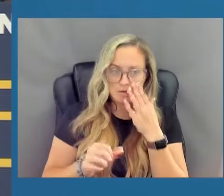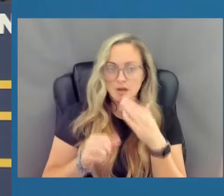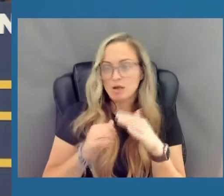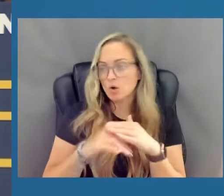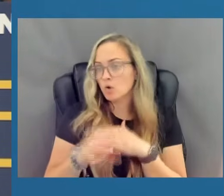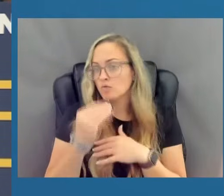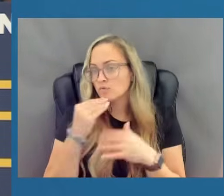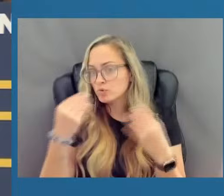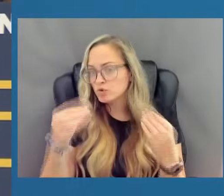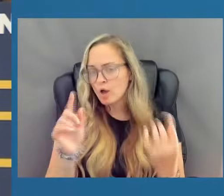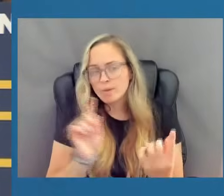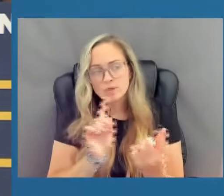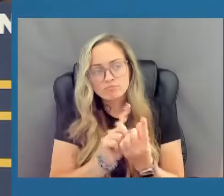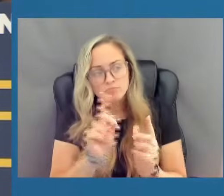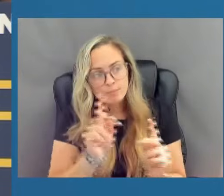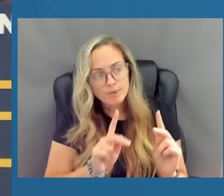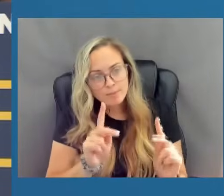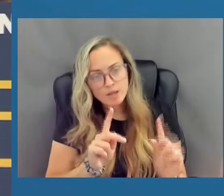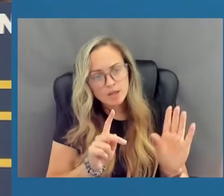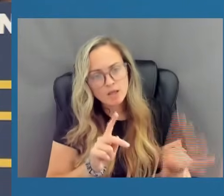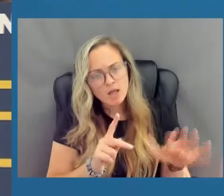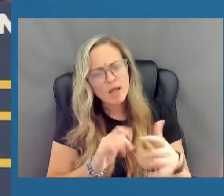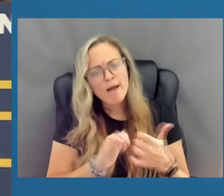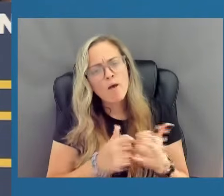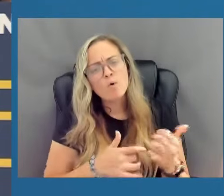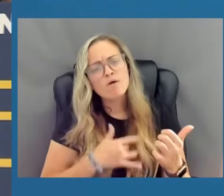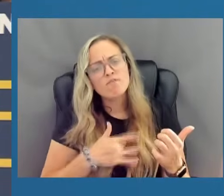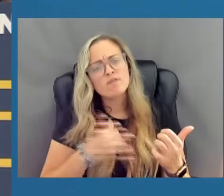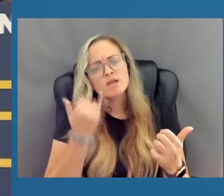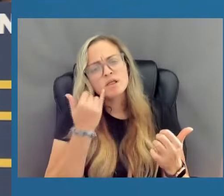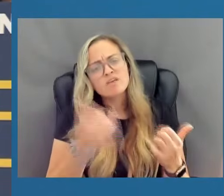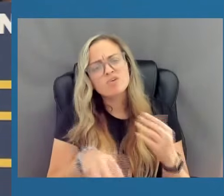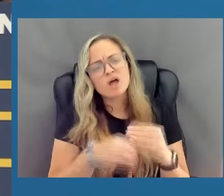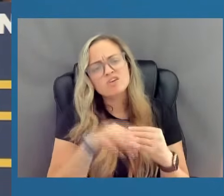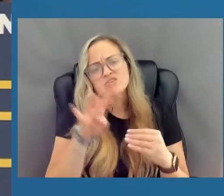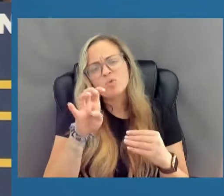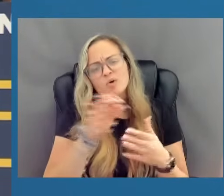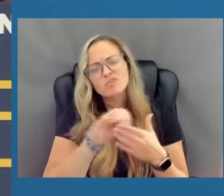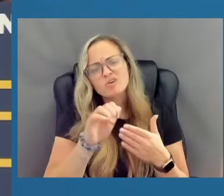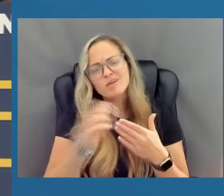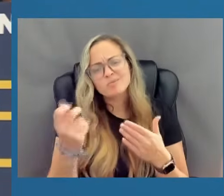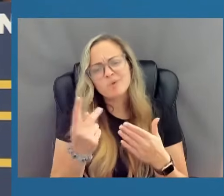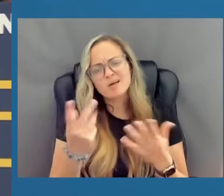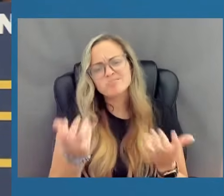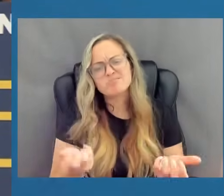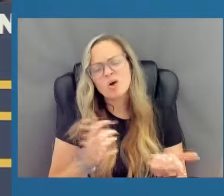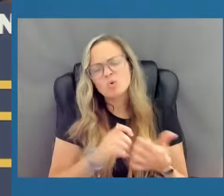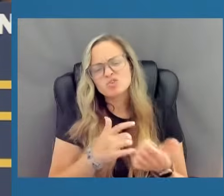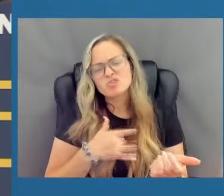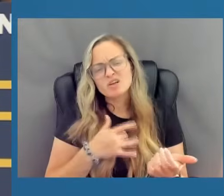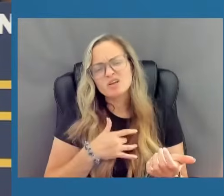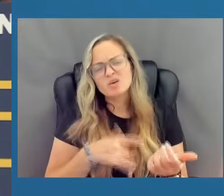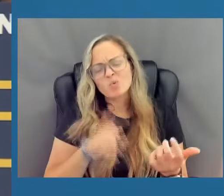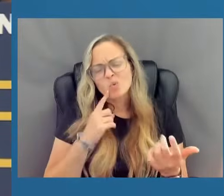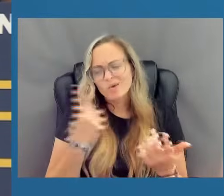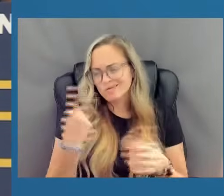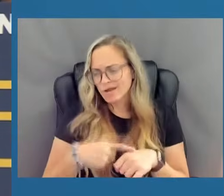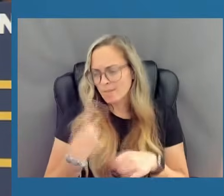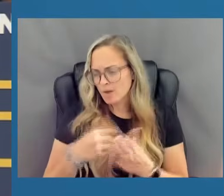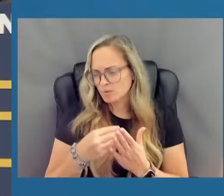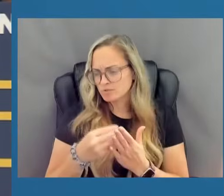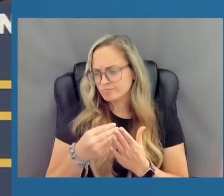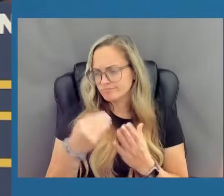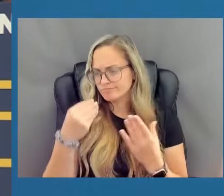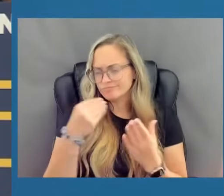walk up to people, like, how would it feel for you if you had an extra $400 back in your pockets? I mean, one time I was shopping for